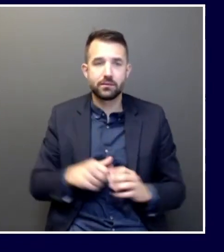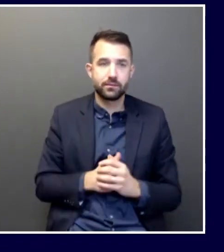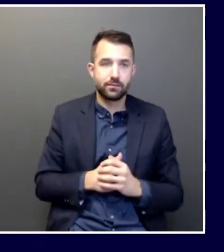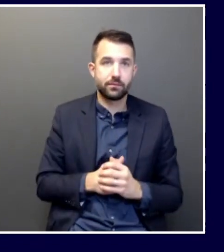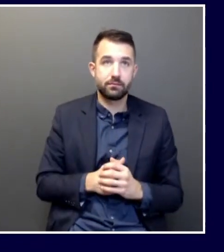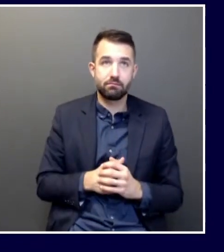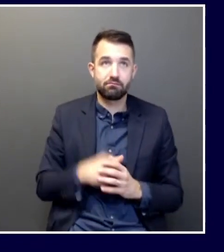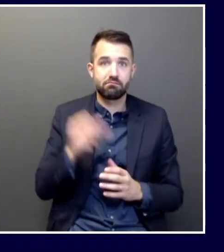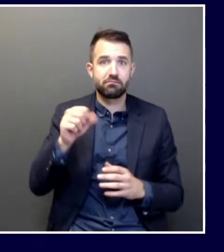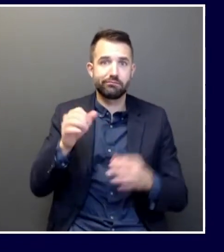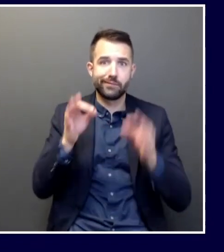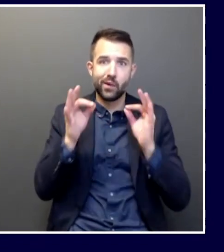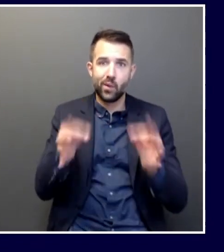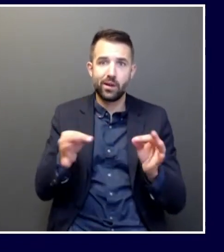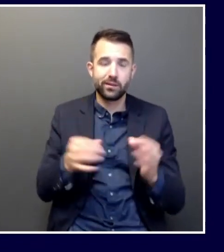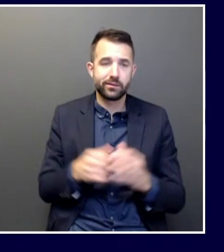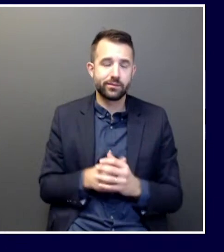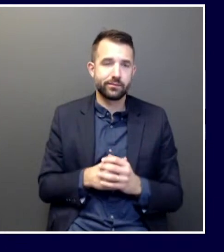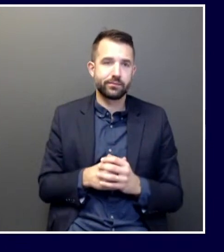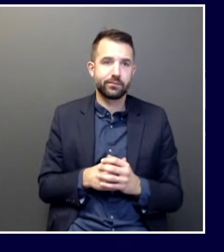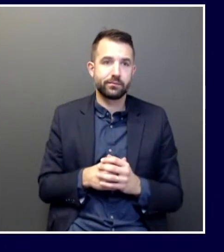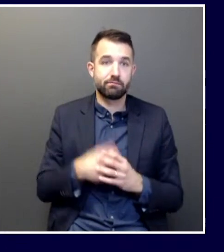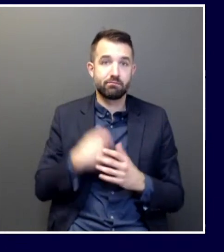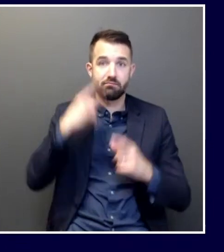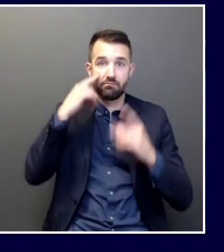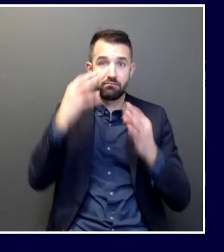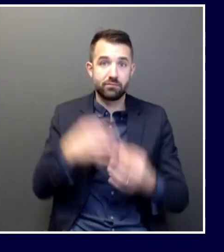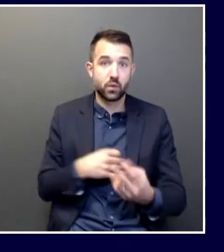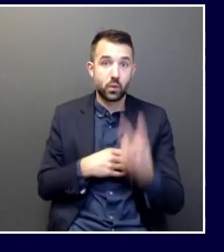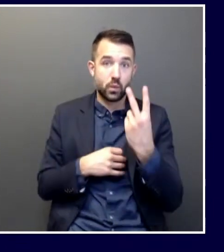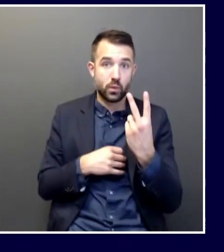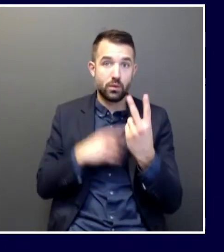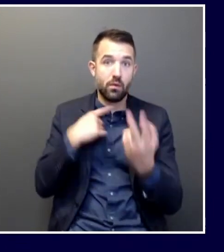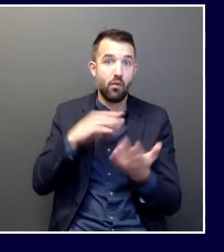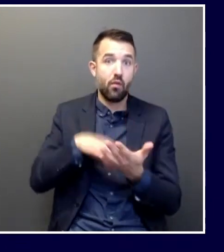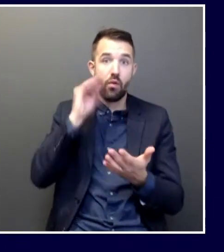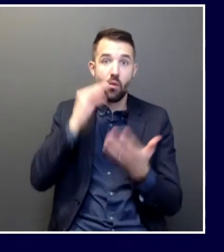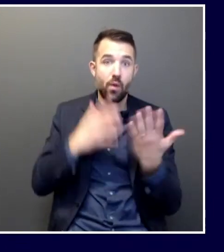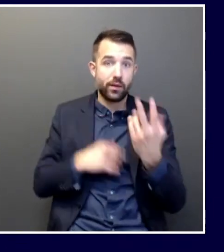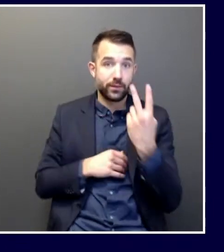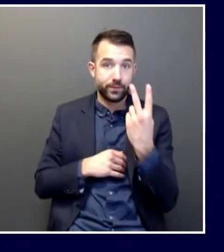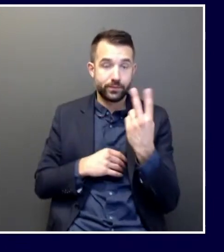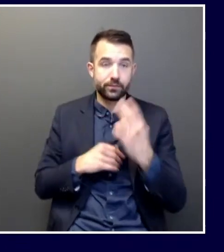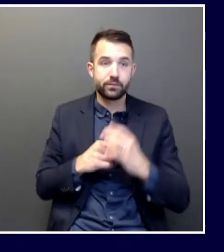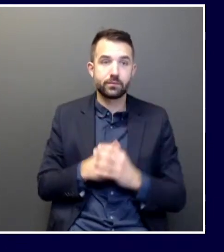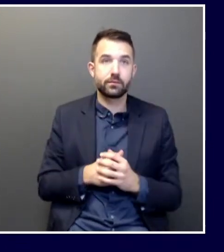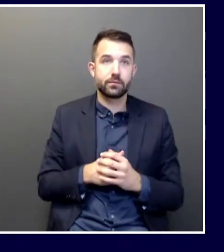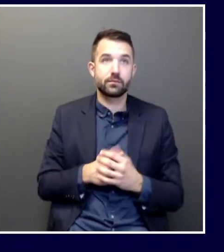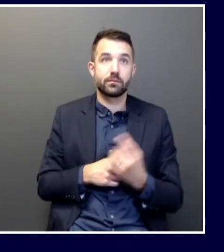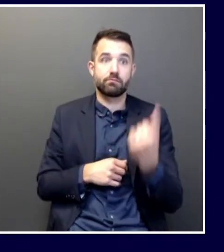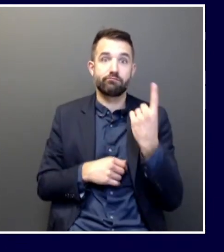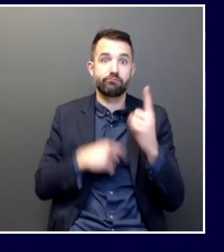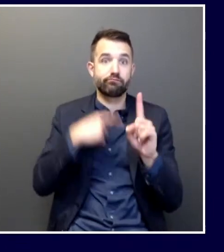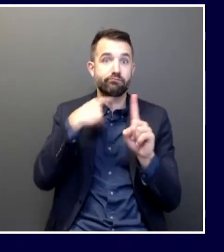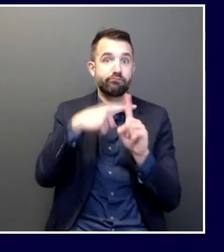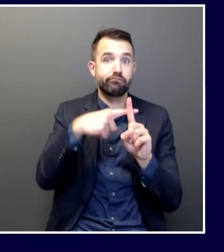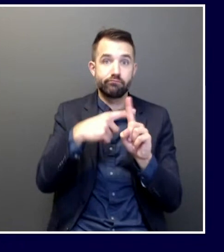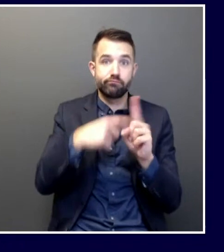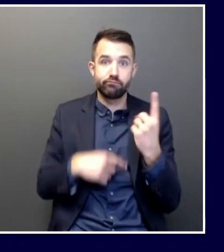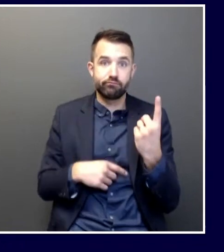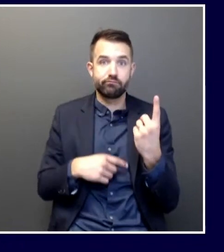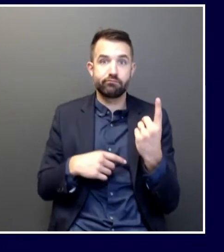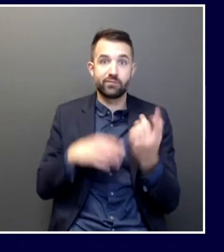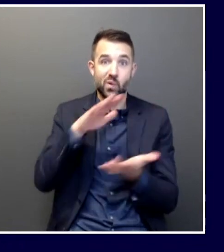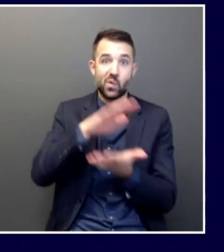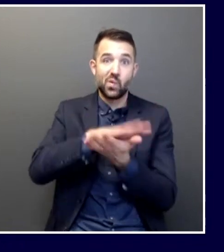Absolutely, David. Two lessons. One being the positive, which was utilizing a school-based approach, which is what was